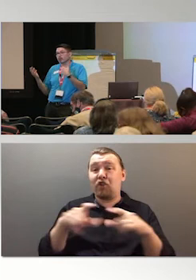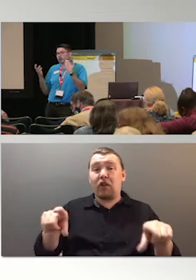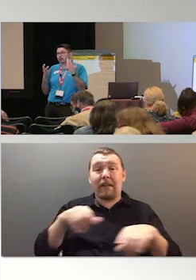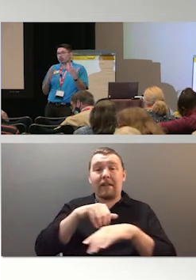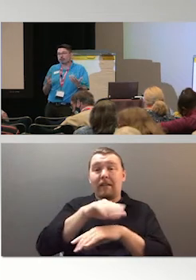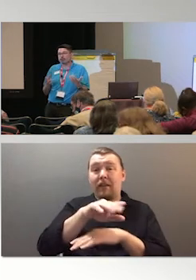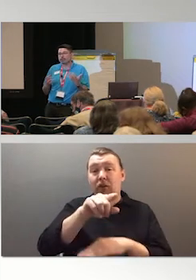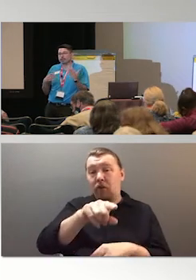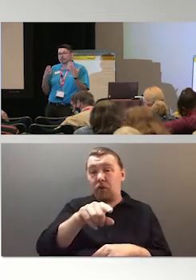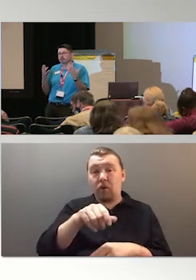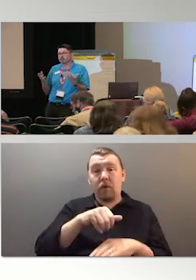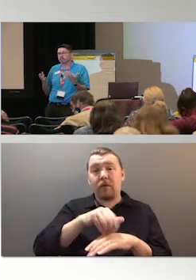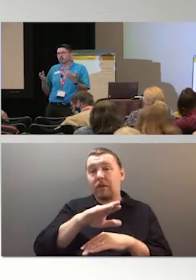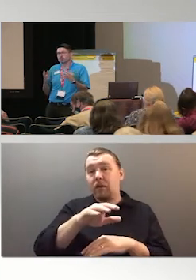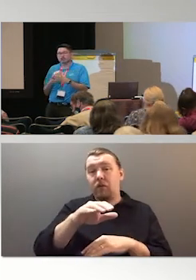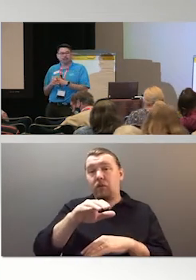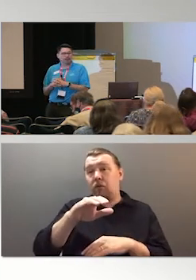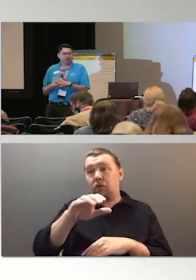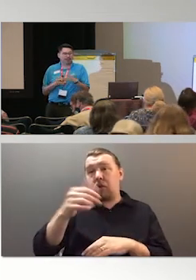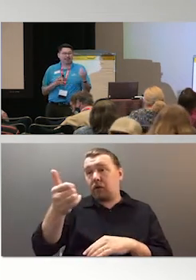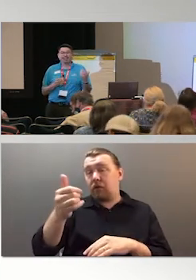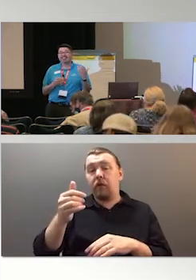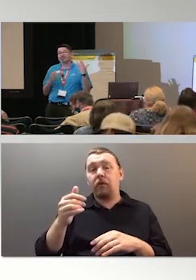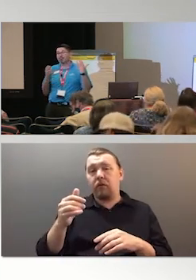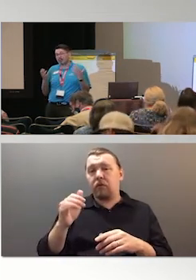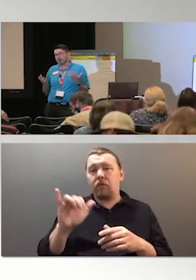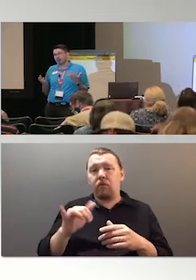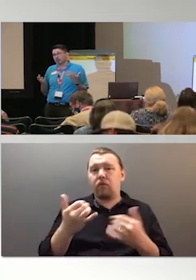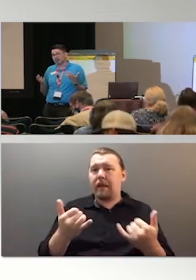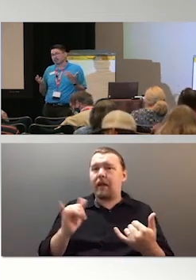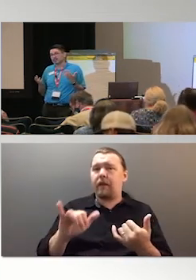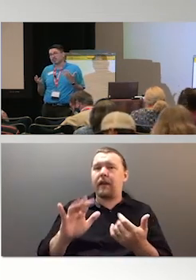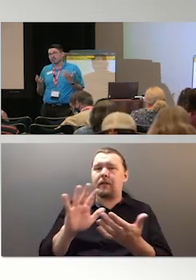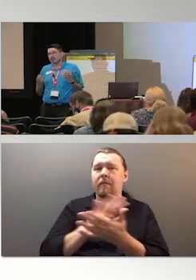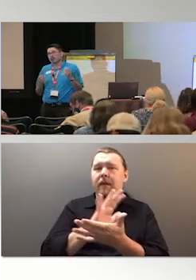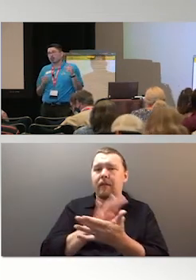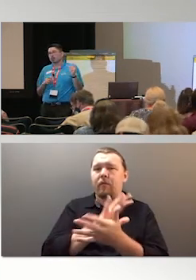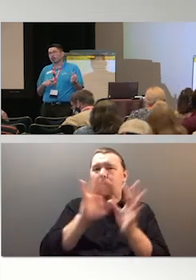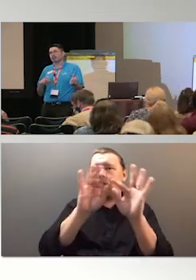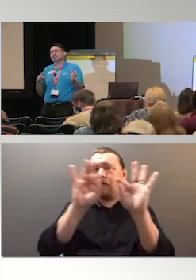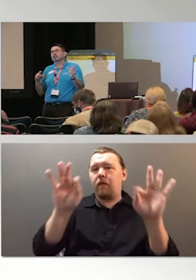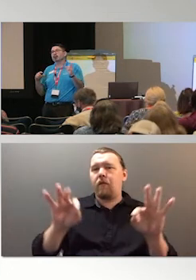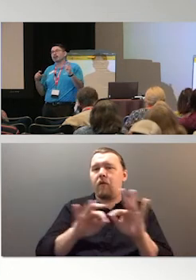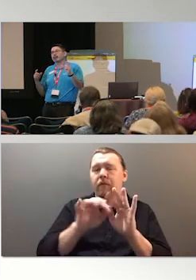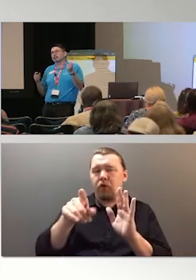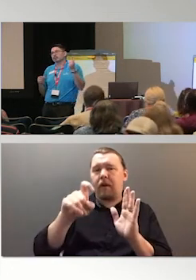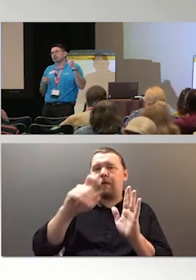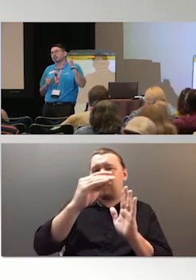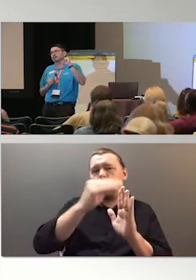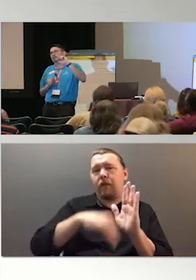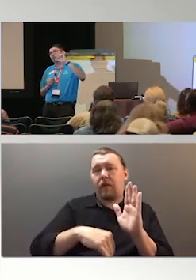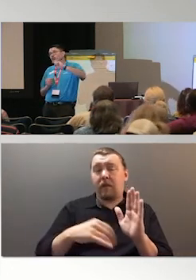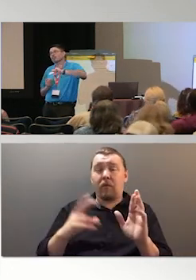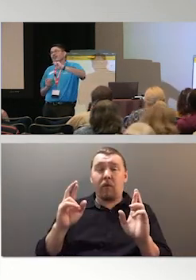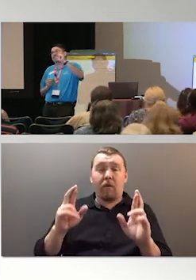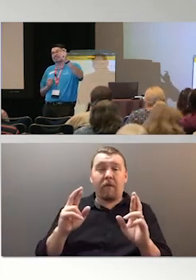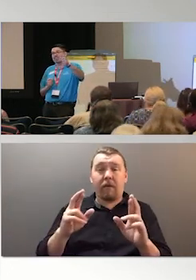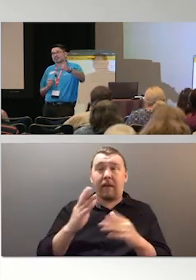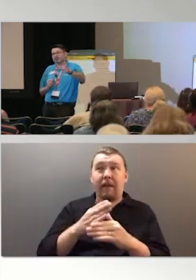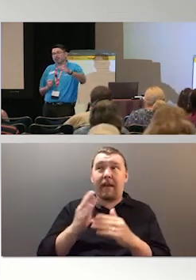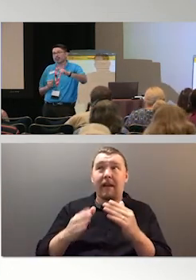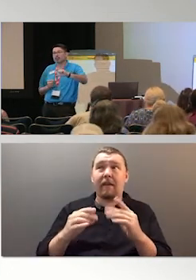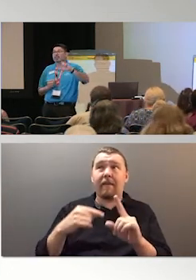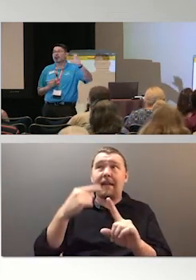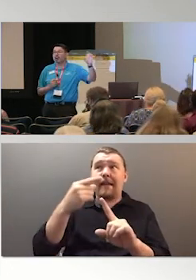you or a third party. It's up to you. Right now, that is a paper request. We're working to actually, hopefully by the end of